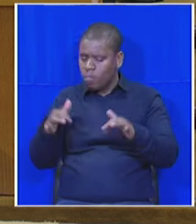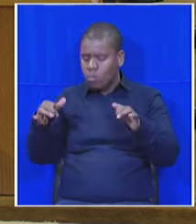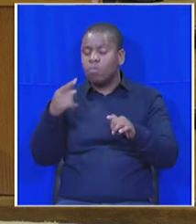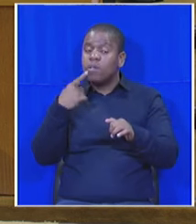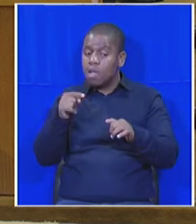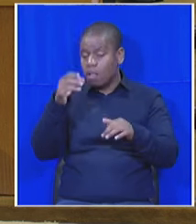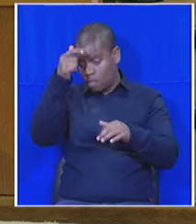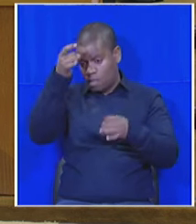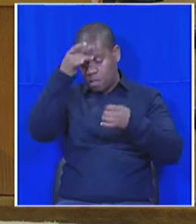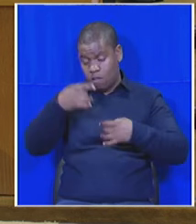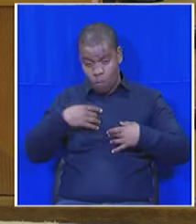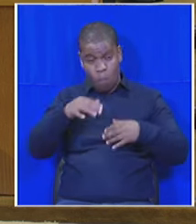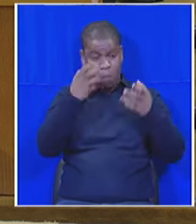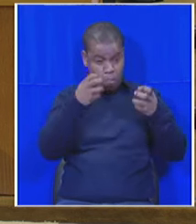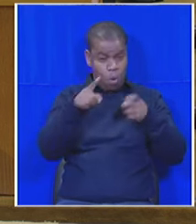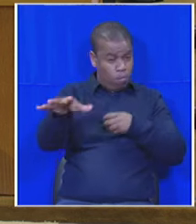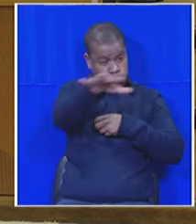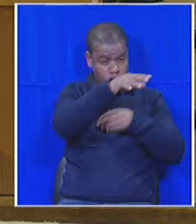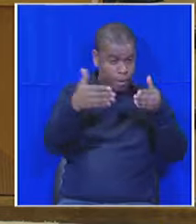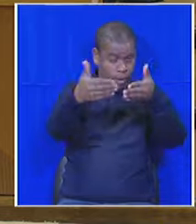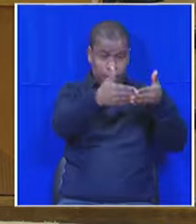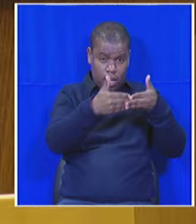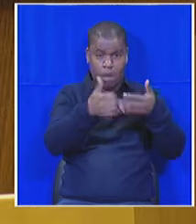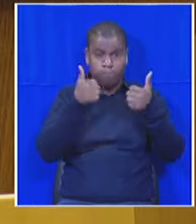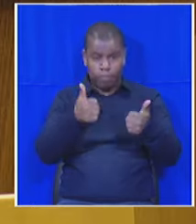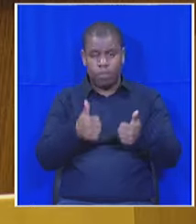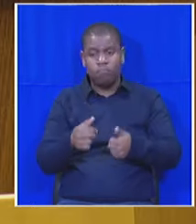about the poorest of the poor. You certainly don't.